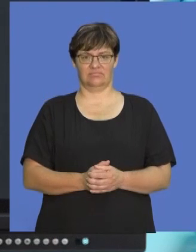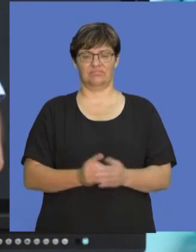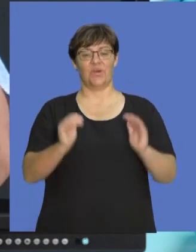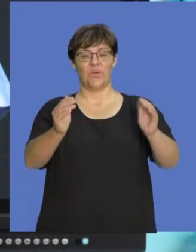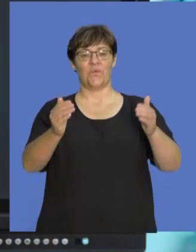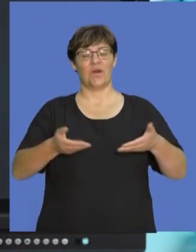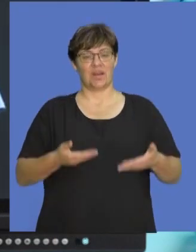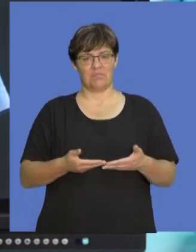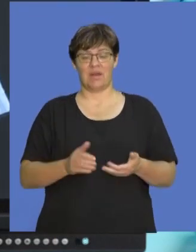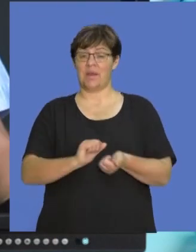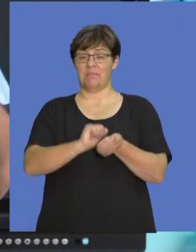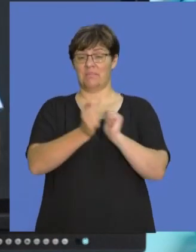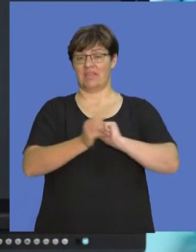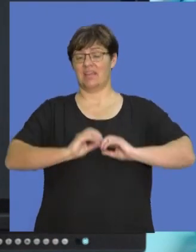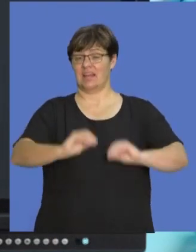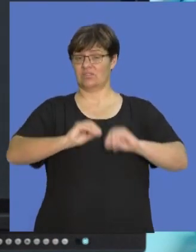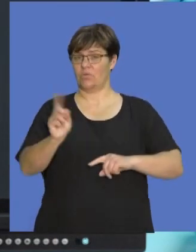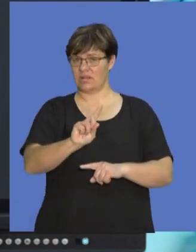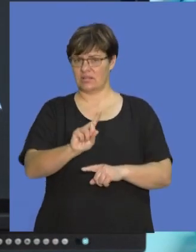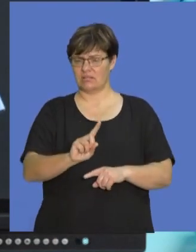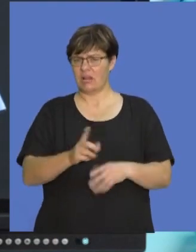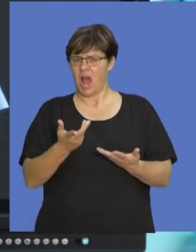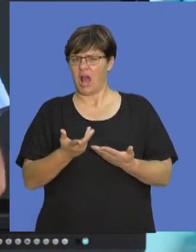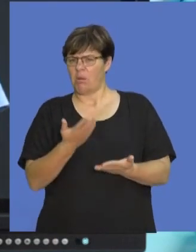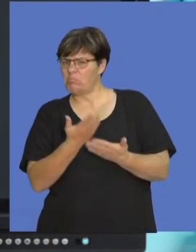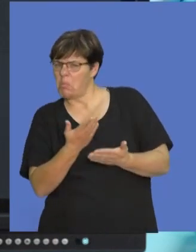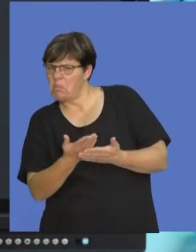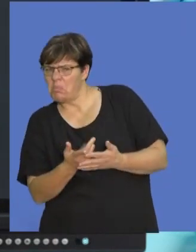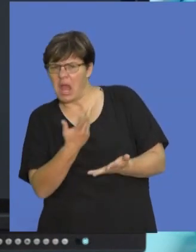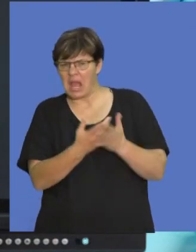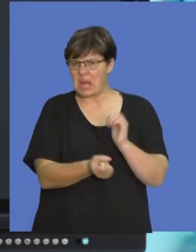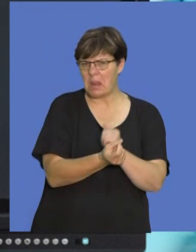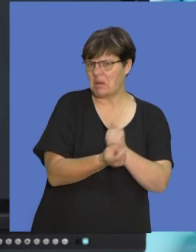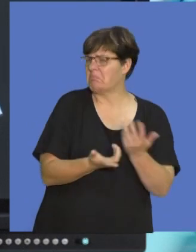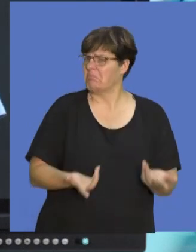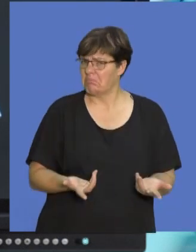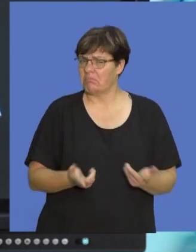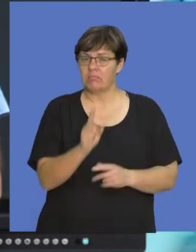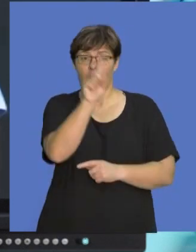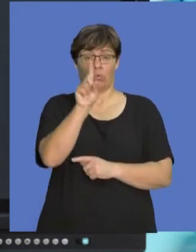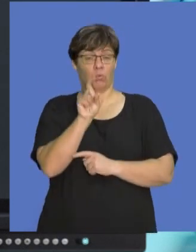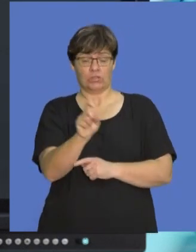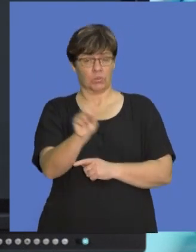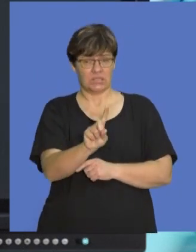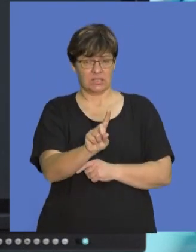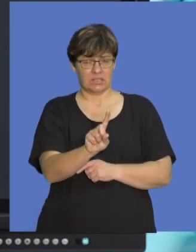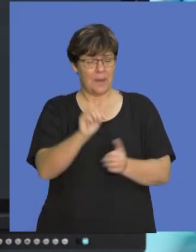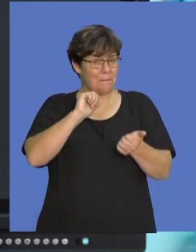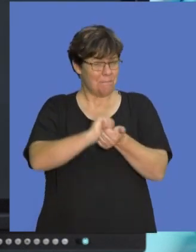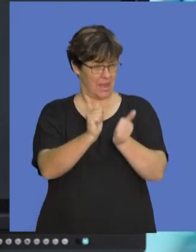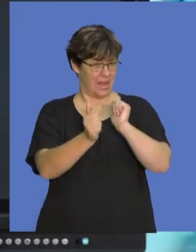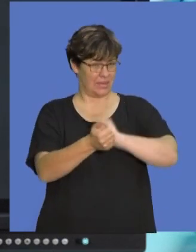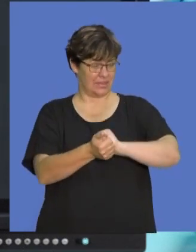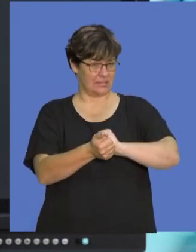Welcome to a maths lesson all about probability. The question we have to ask ourselves is, can